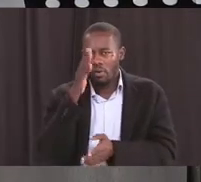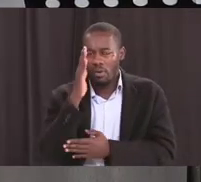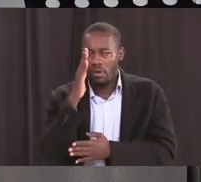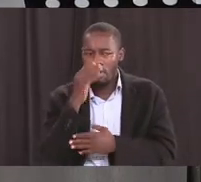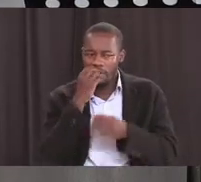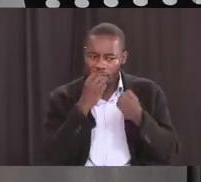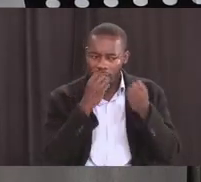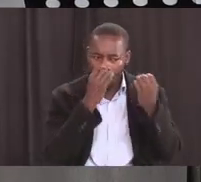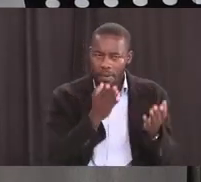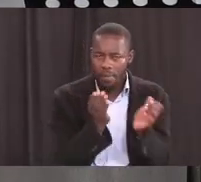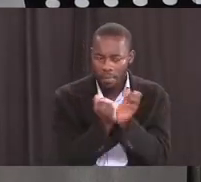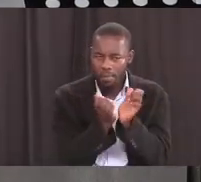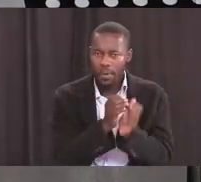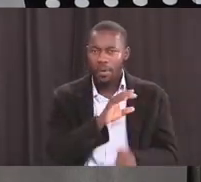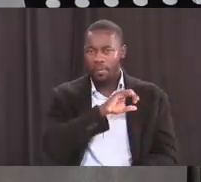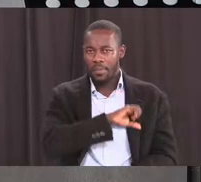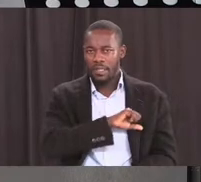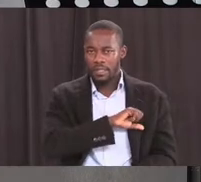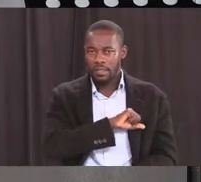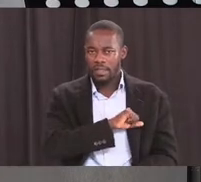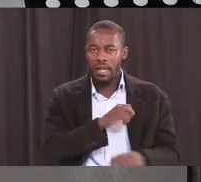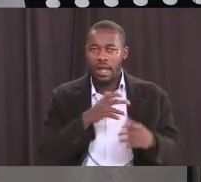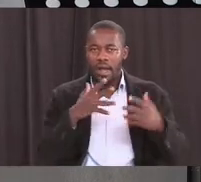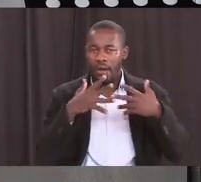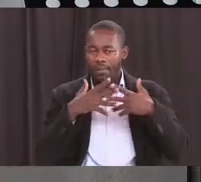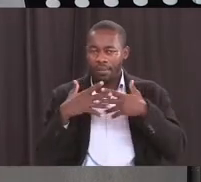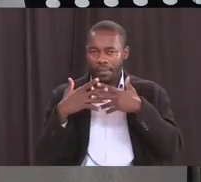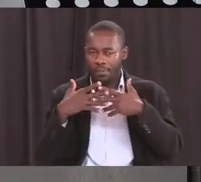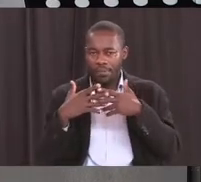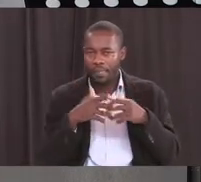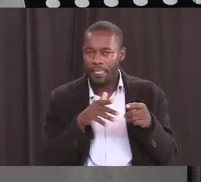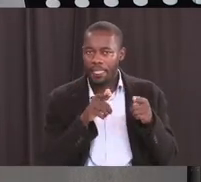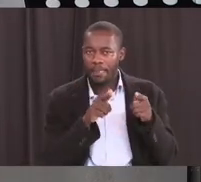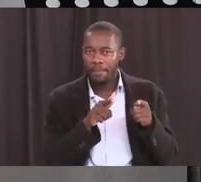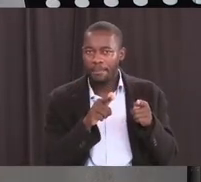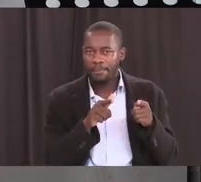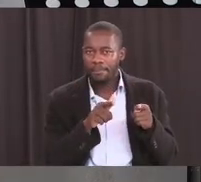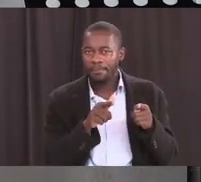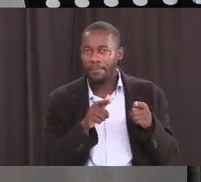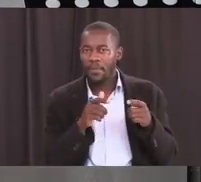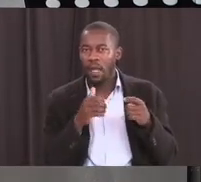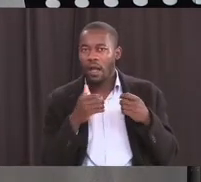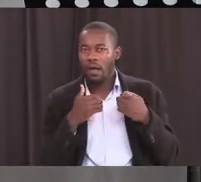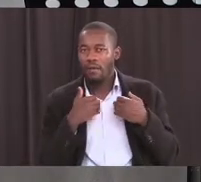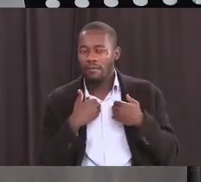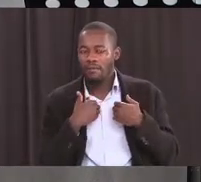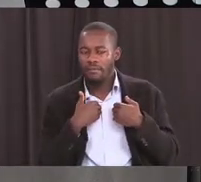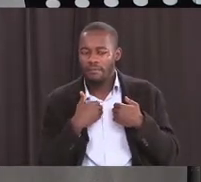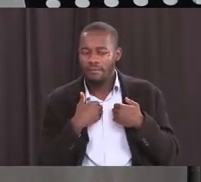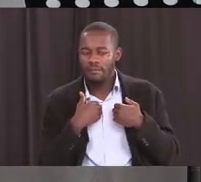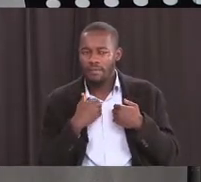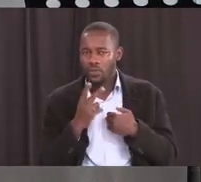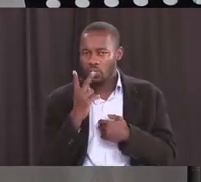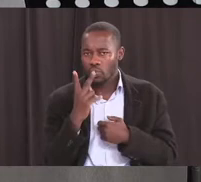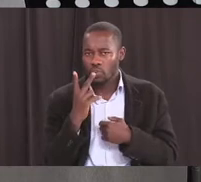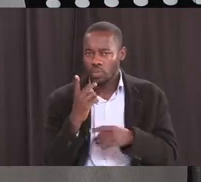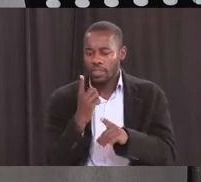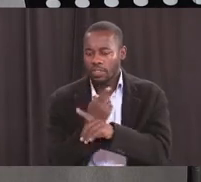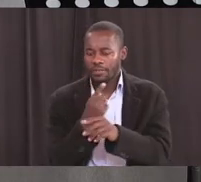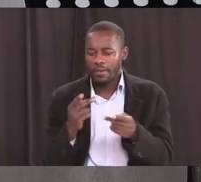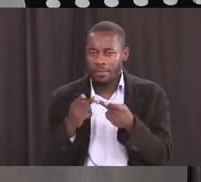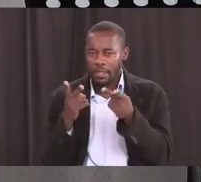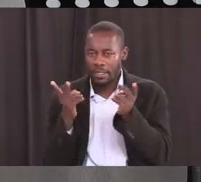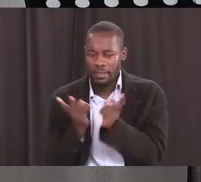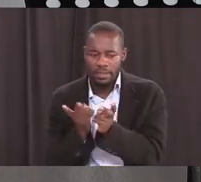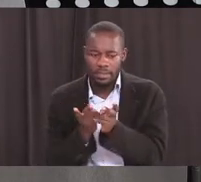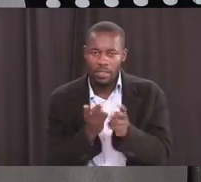that? In America, we have a saying, stuck between a rock and a hard place. You ever felt like